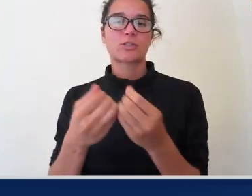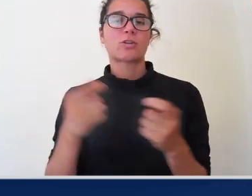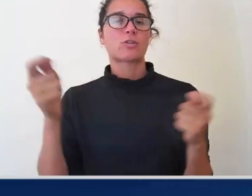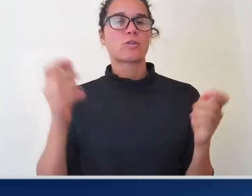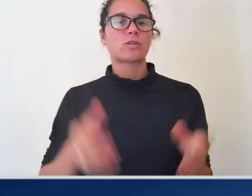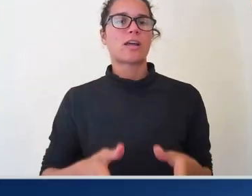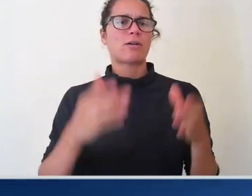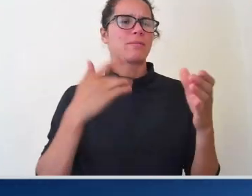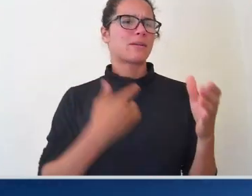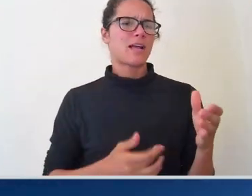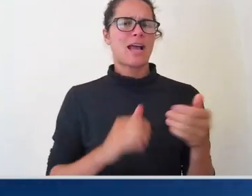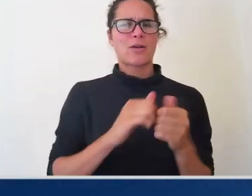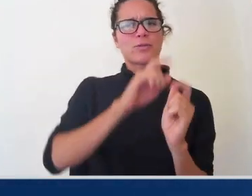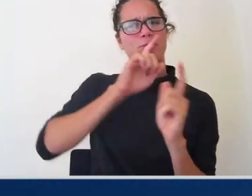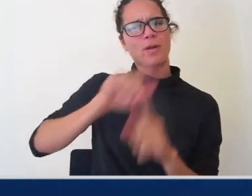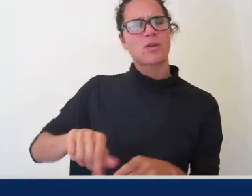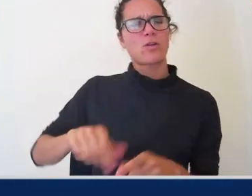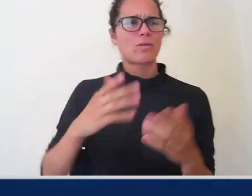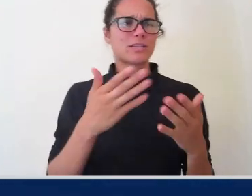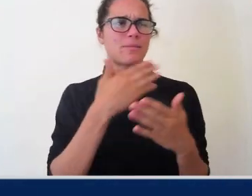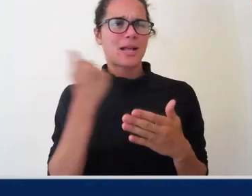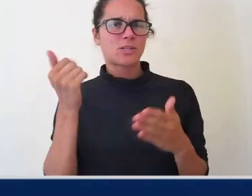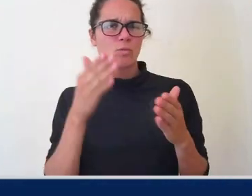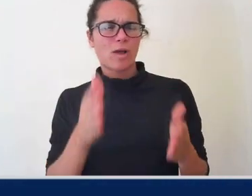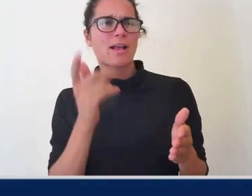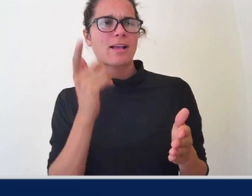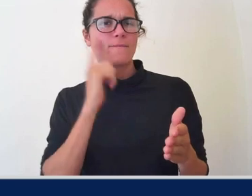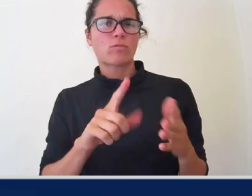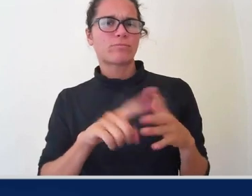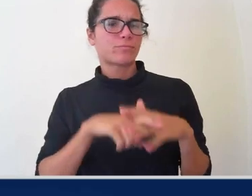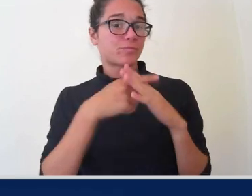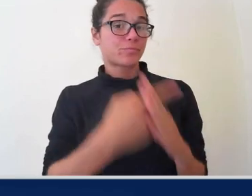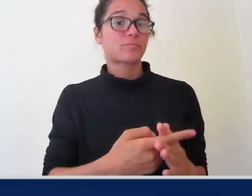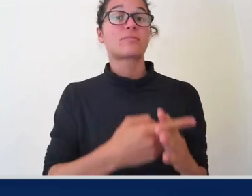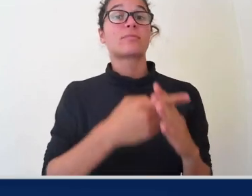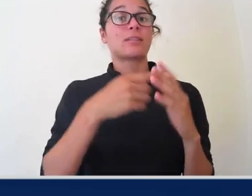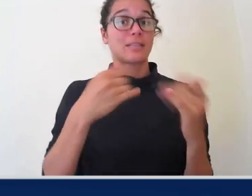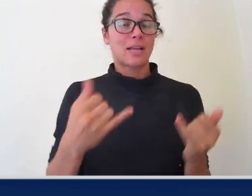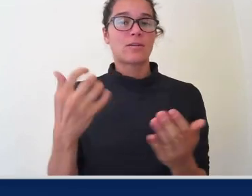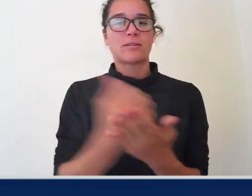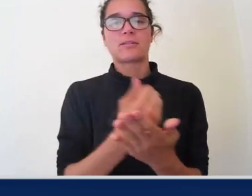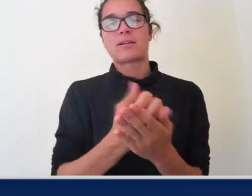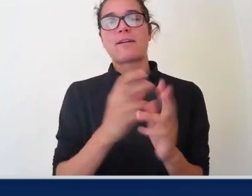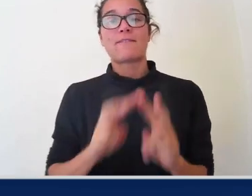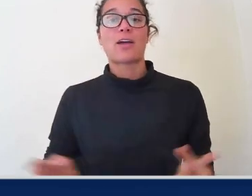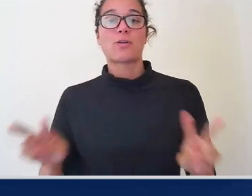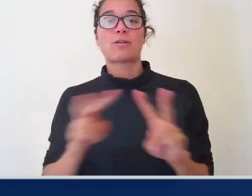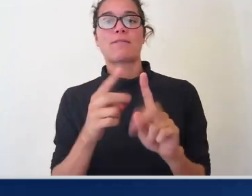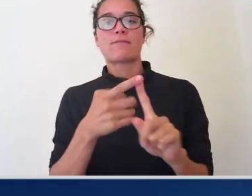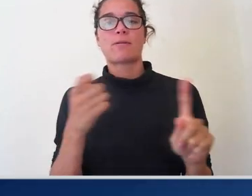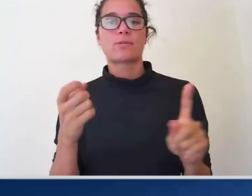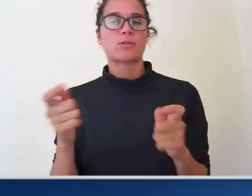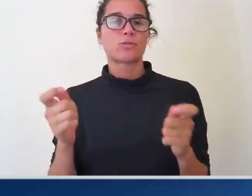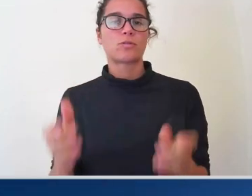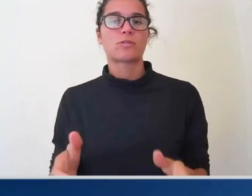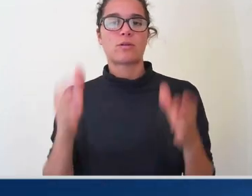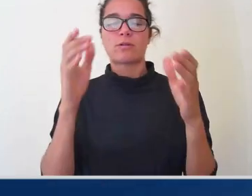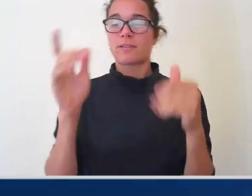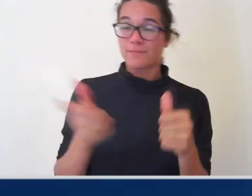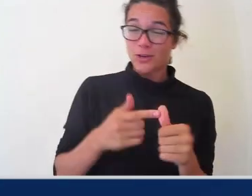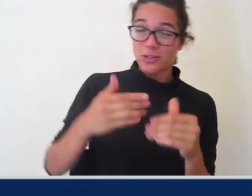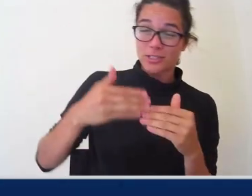that? How's the best way to get started and get value out of Control Tower? So the very first step that I tell every customer that